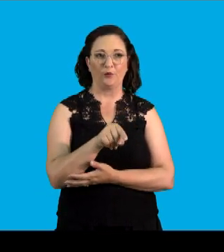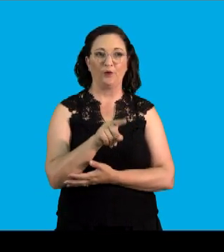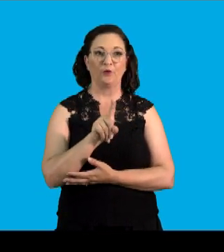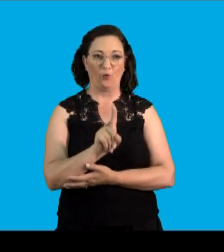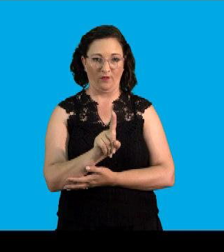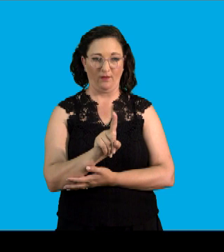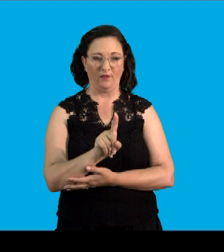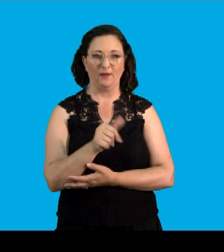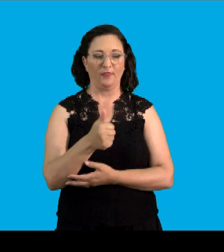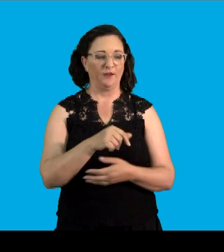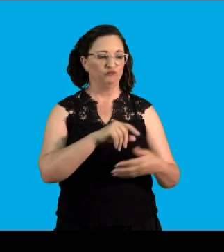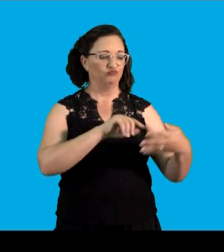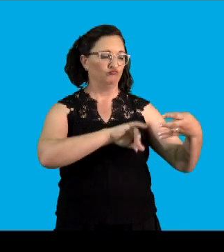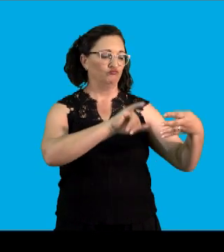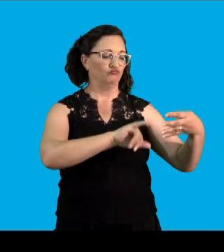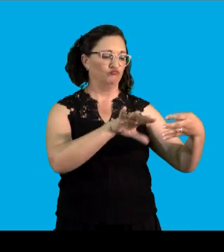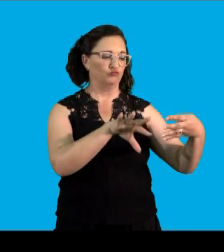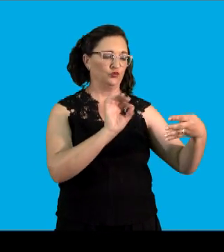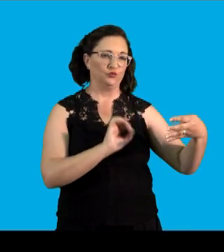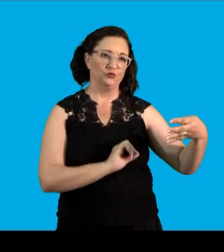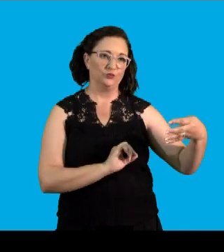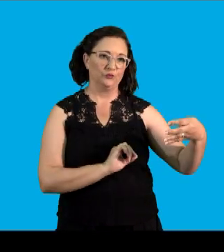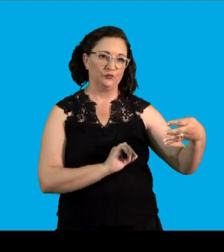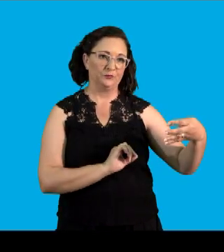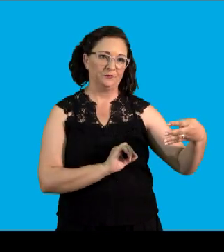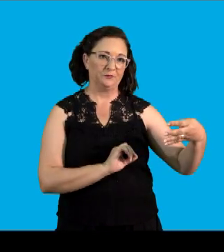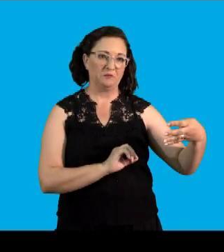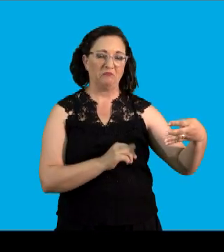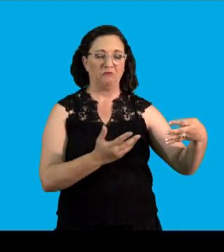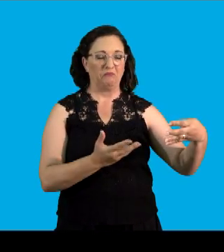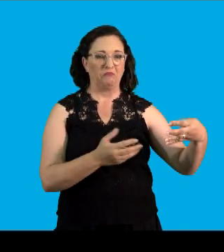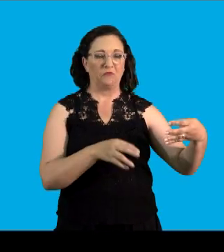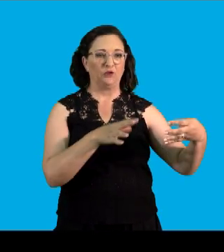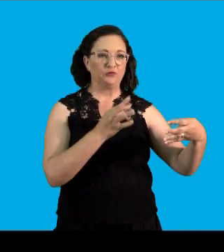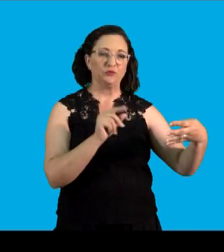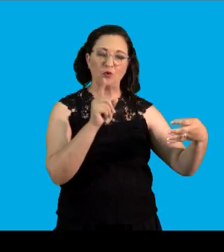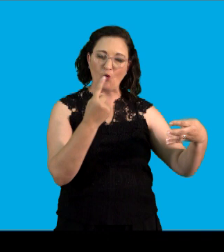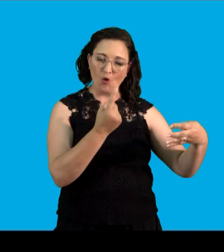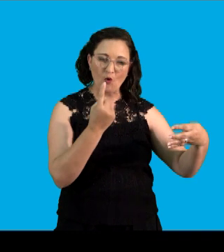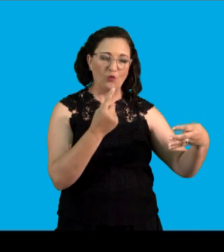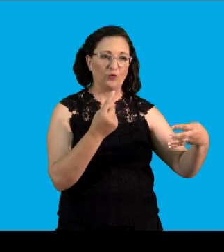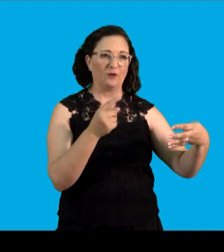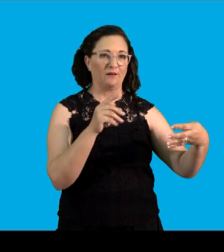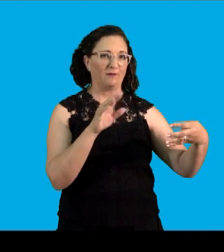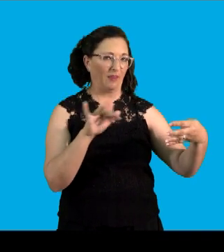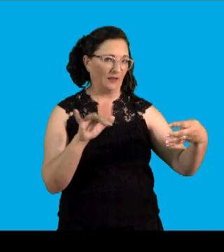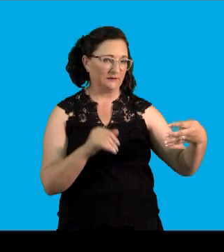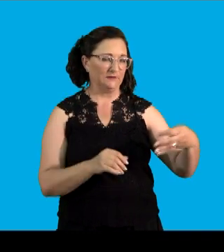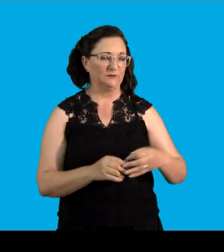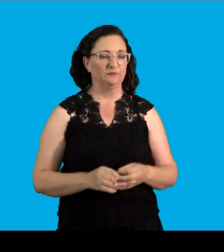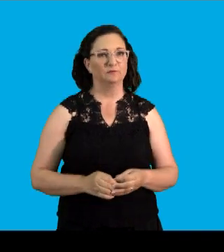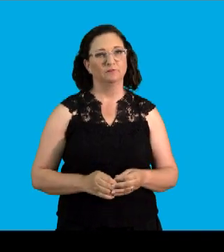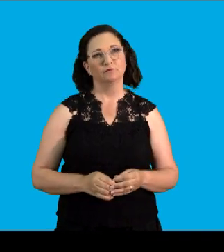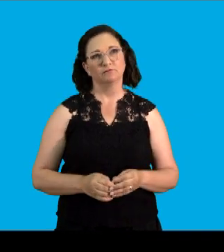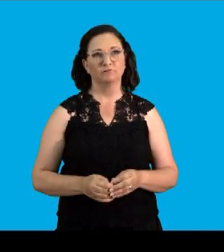1.1.1, and then you choose the answer. How do you choose a letter? Remember I said you write only the letter. So by looking here, which one do